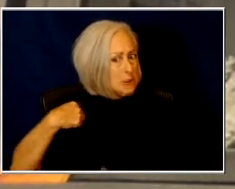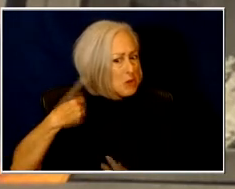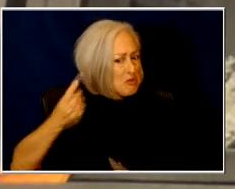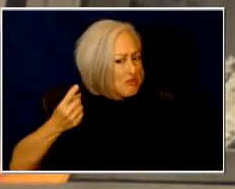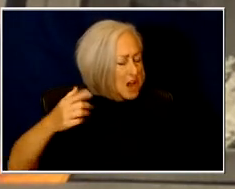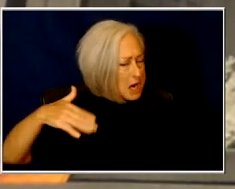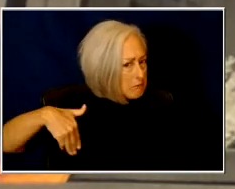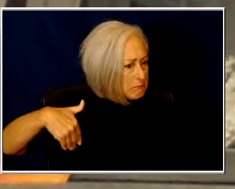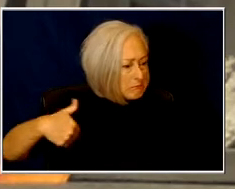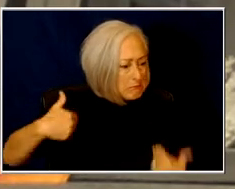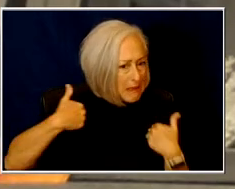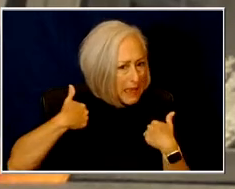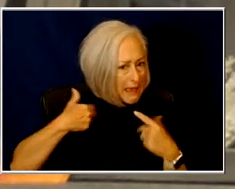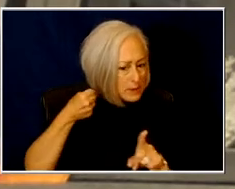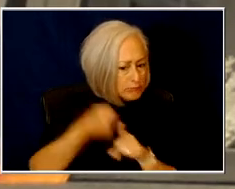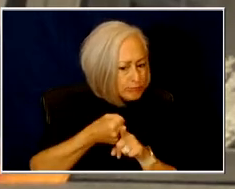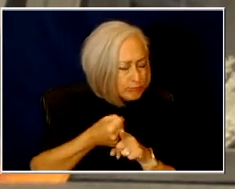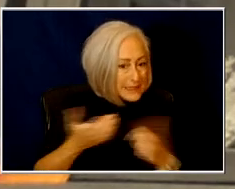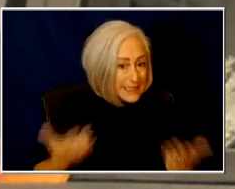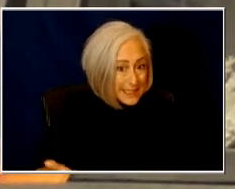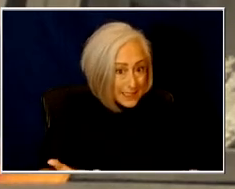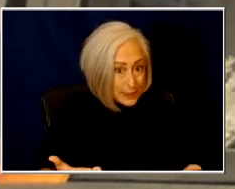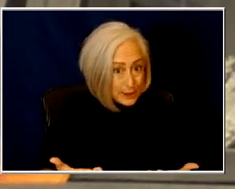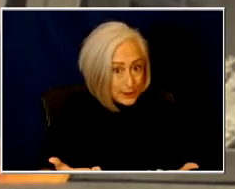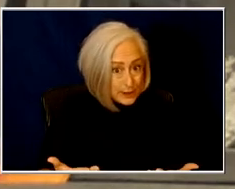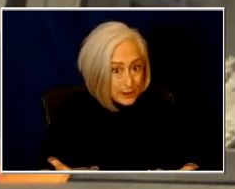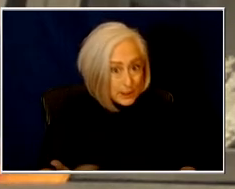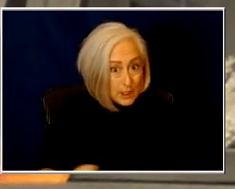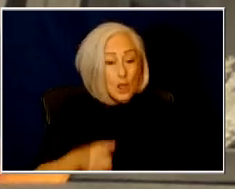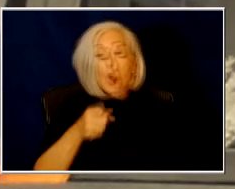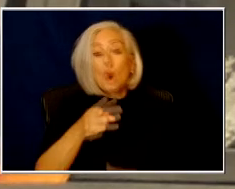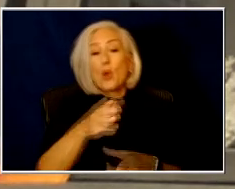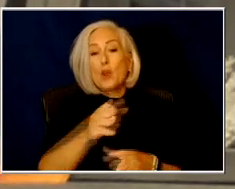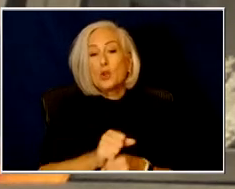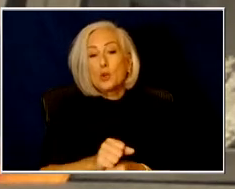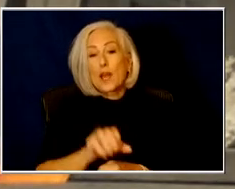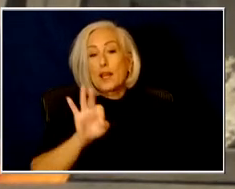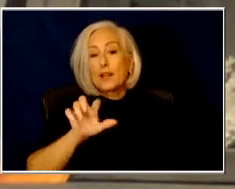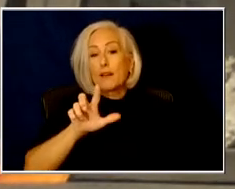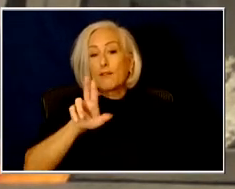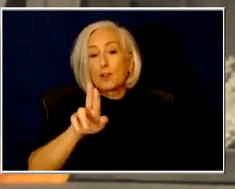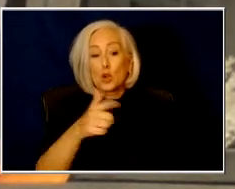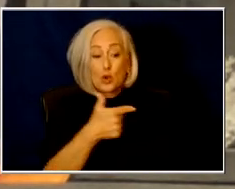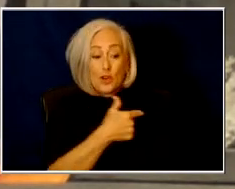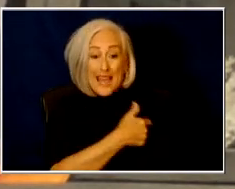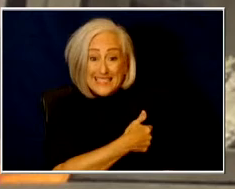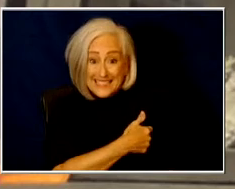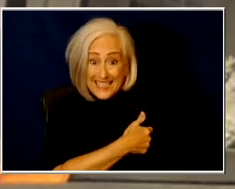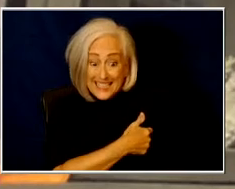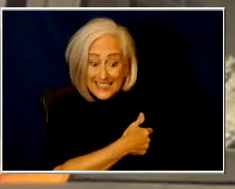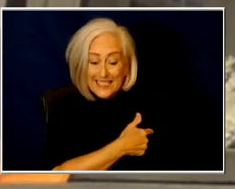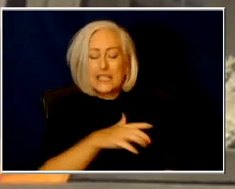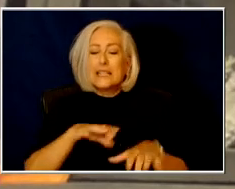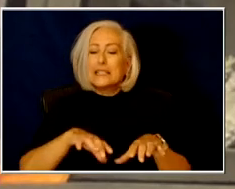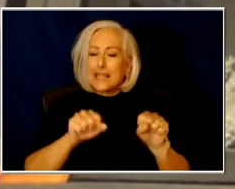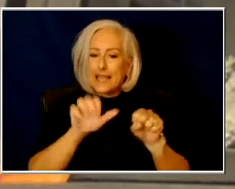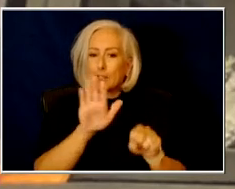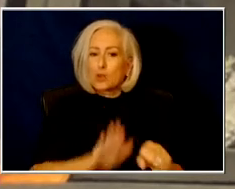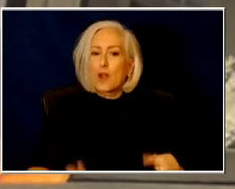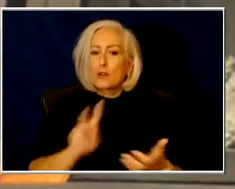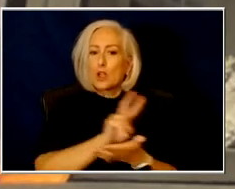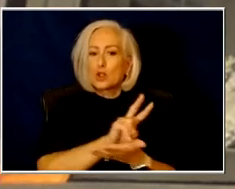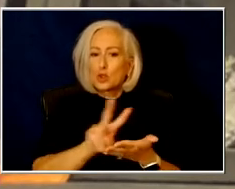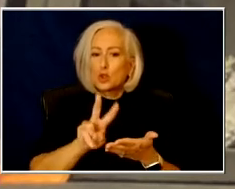get your flu vaccine it's about two plus weeks before you're really at protective levels of of antibody